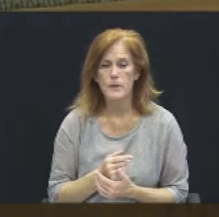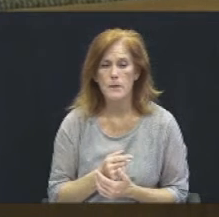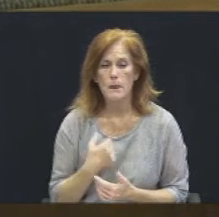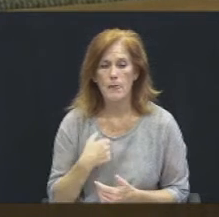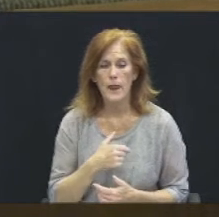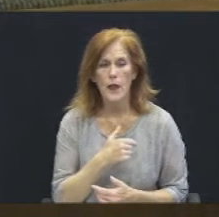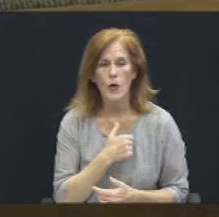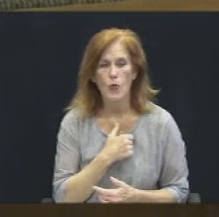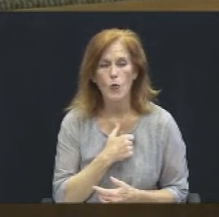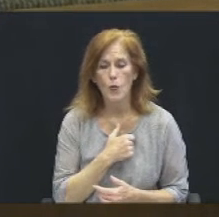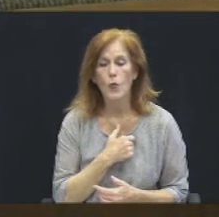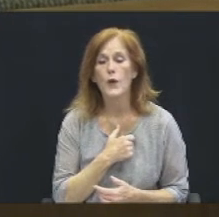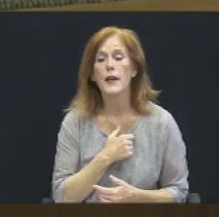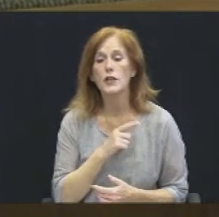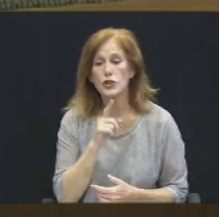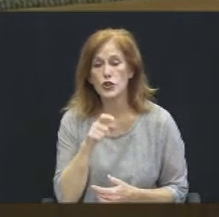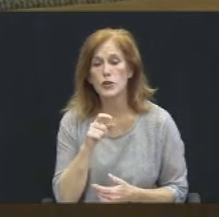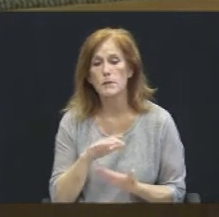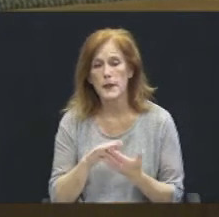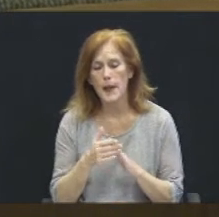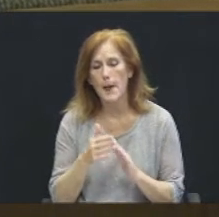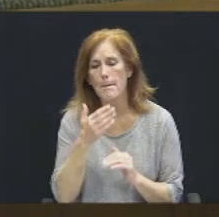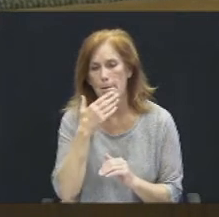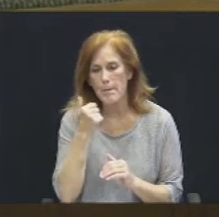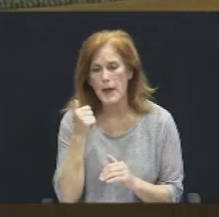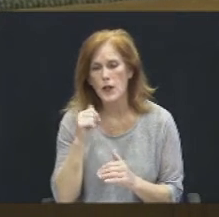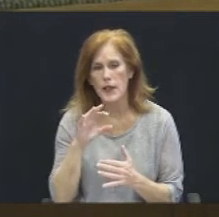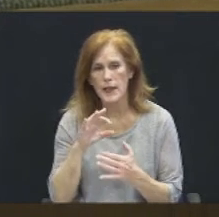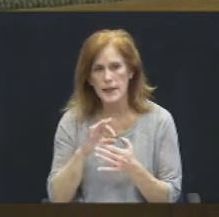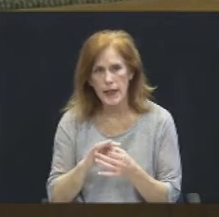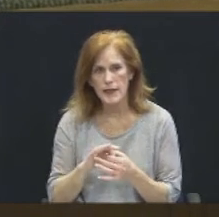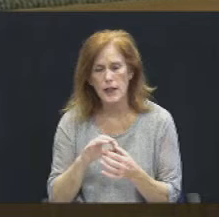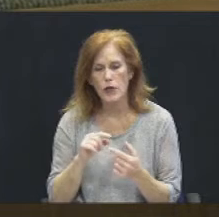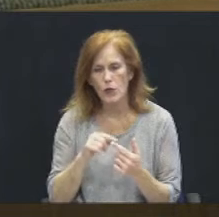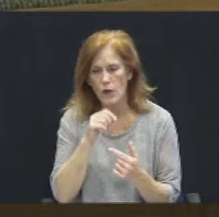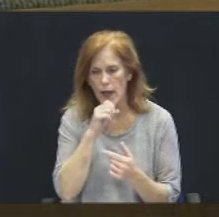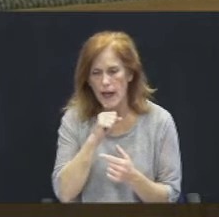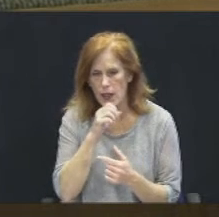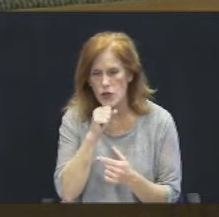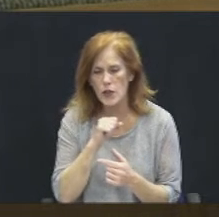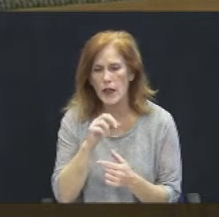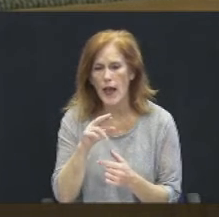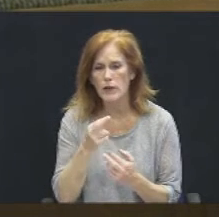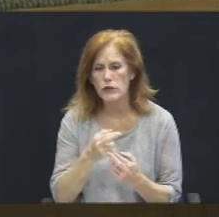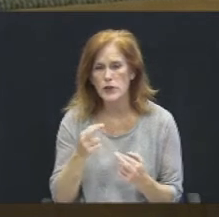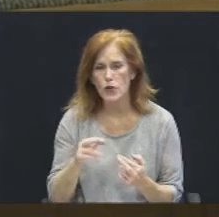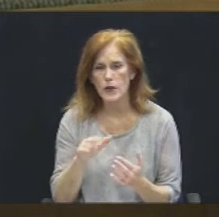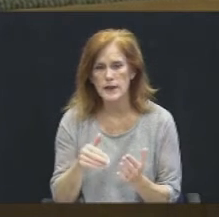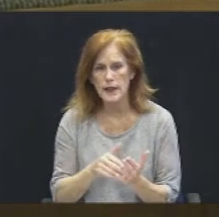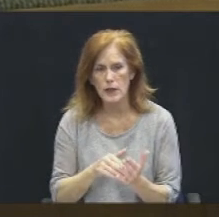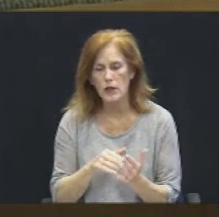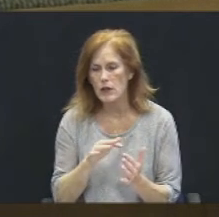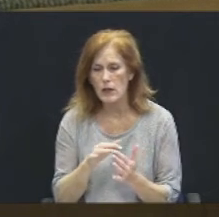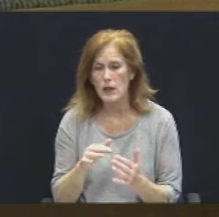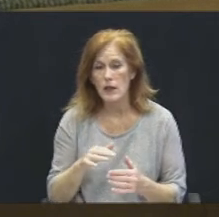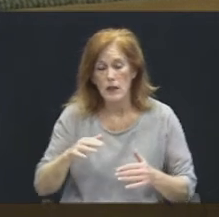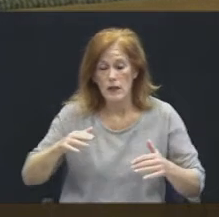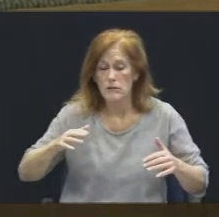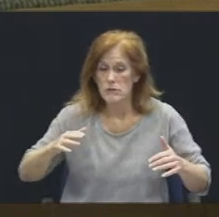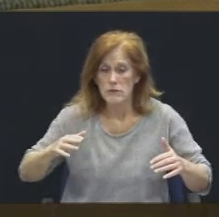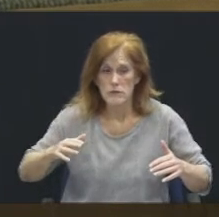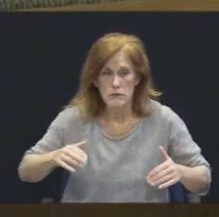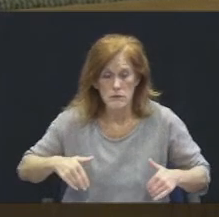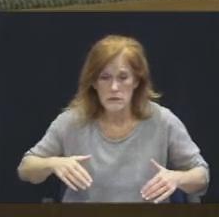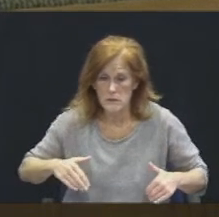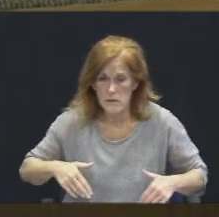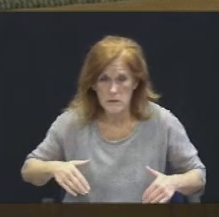we'd be better connected through our Aging and Disability Resource Center work. Not there yet, but the